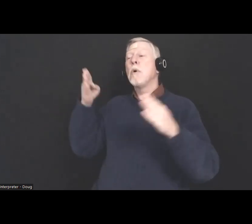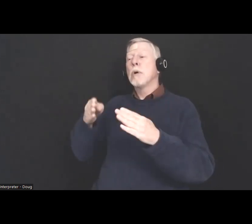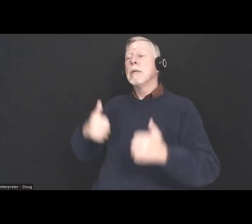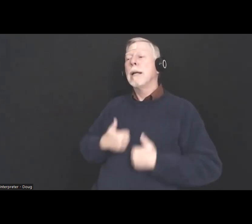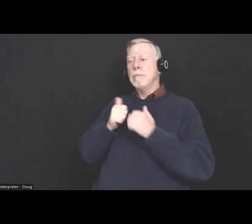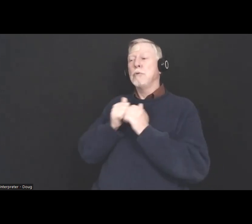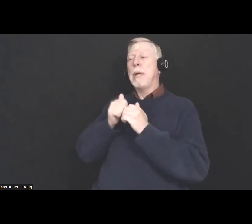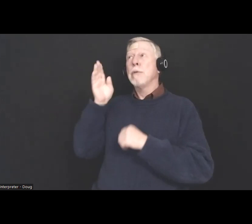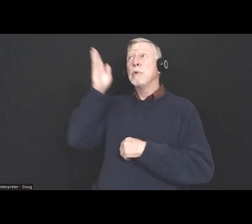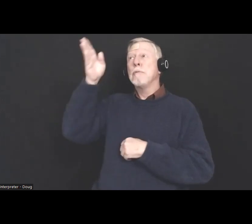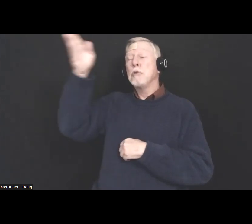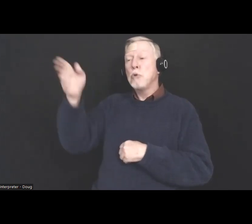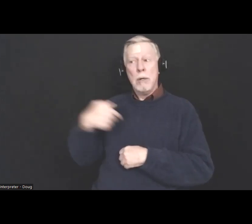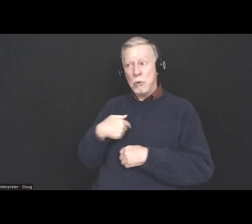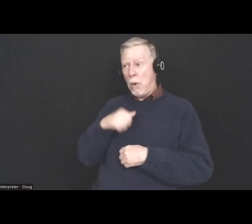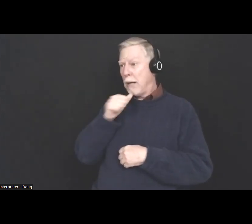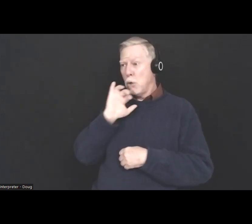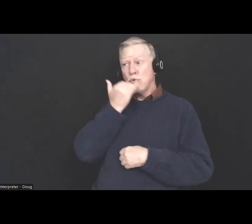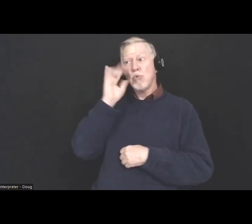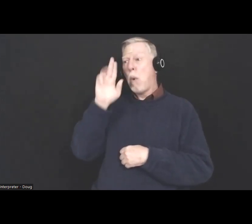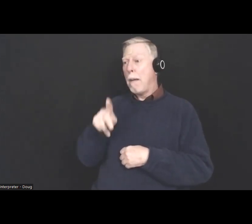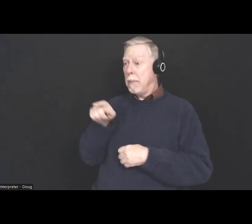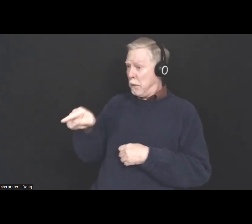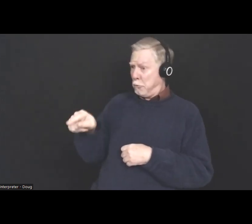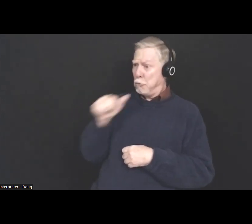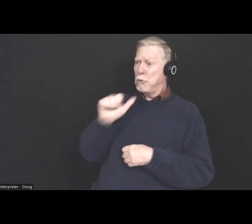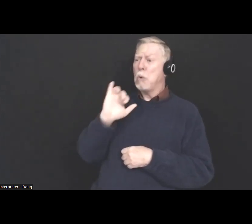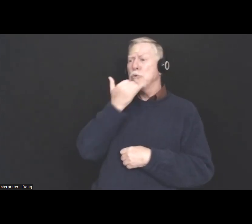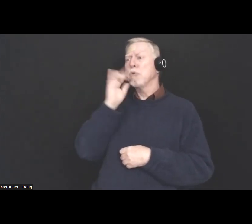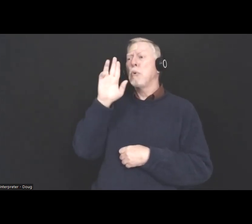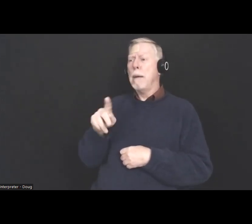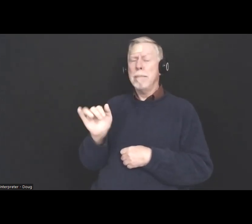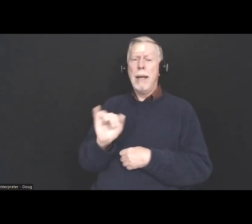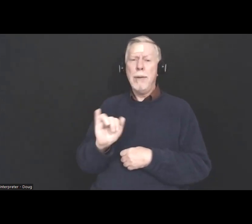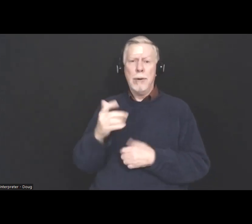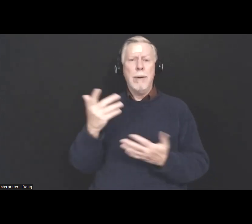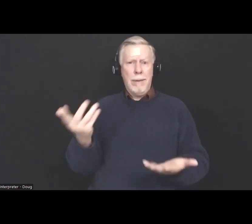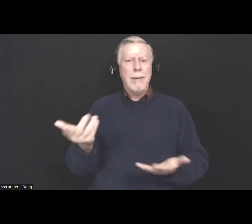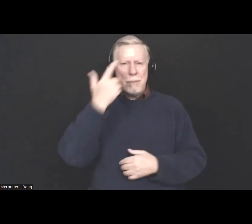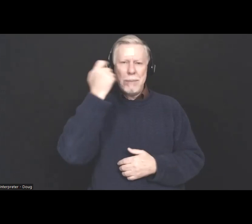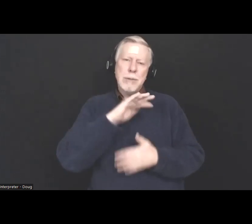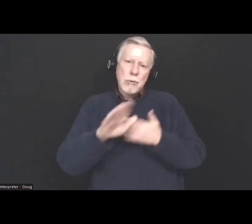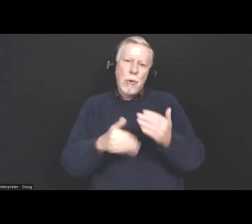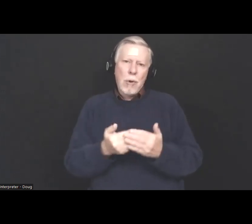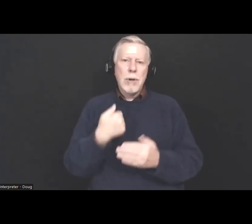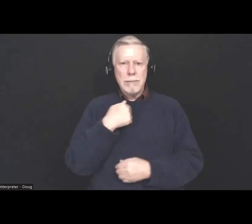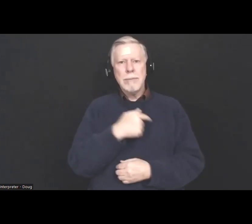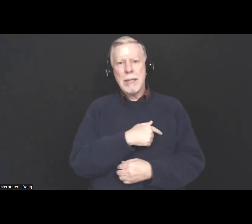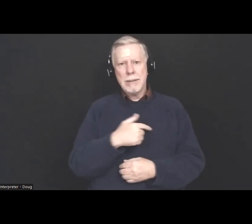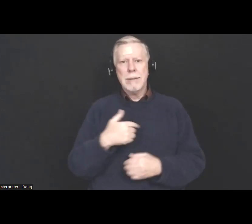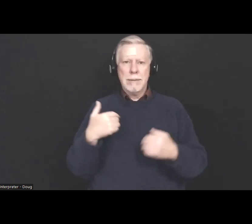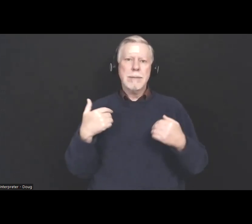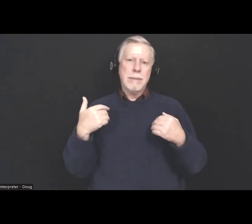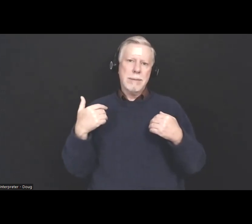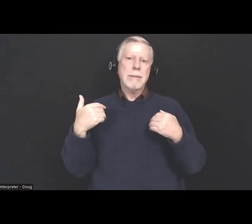screw up and that you don't screw up either? Because quite as it's kept, all of us have some of those things on our,